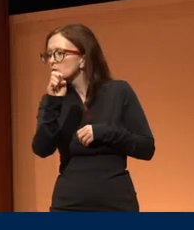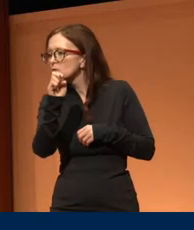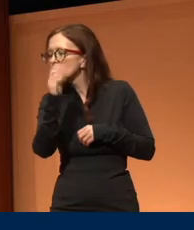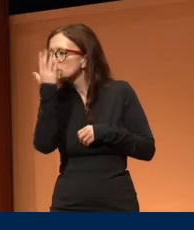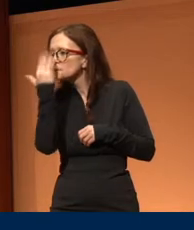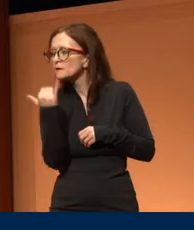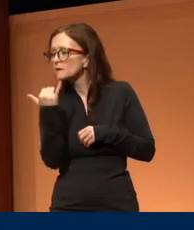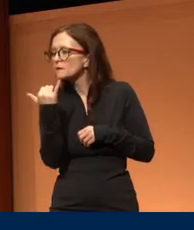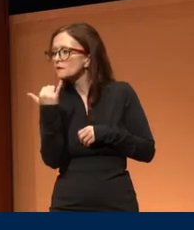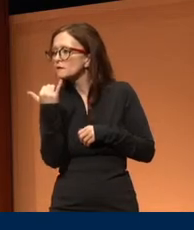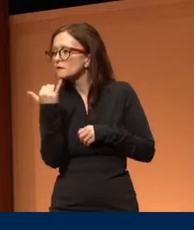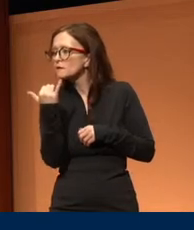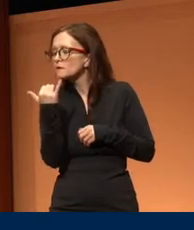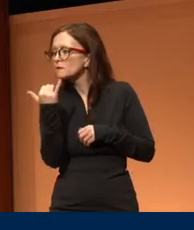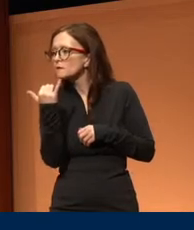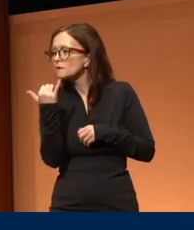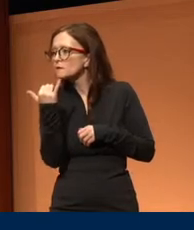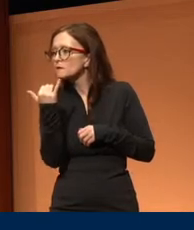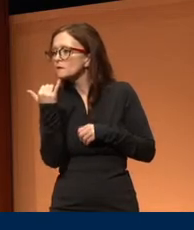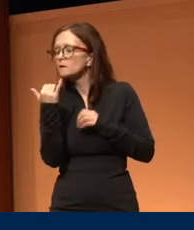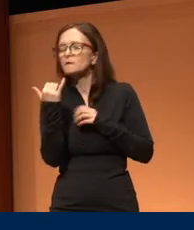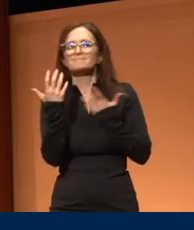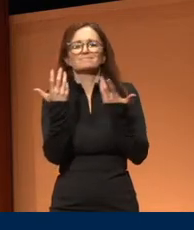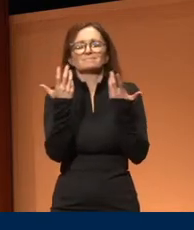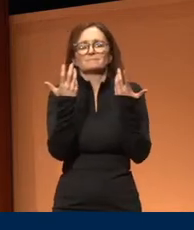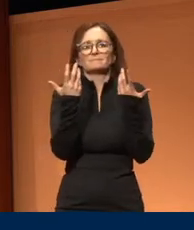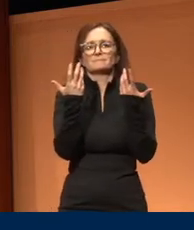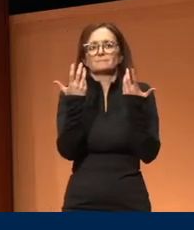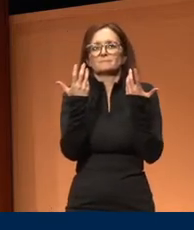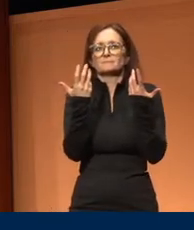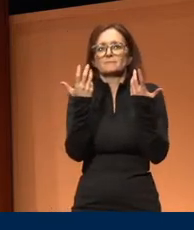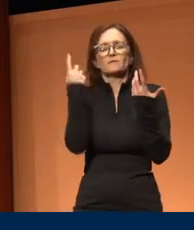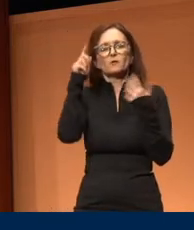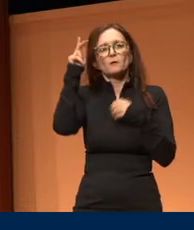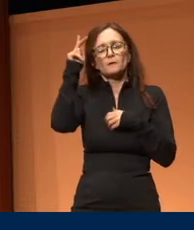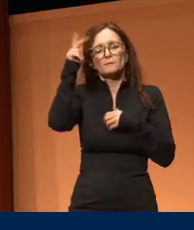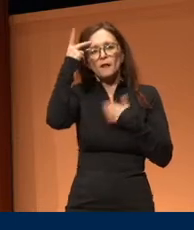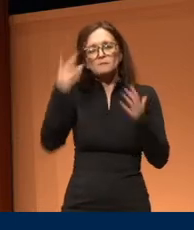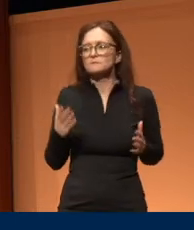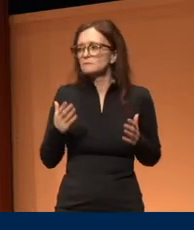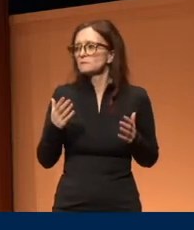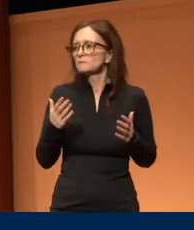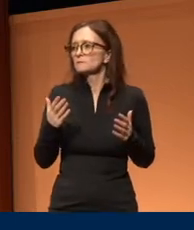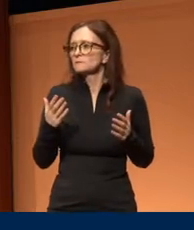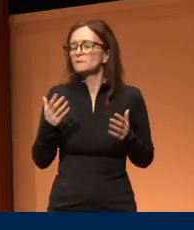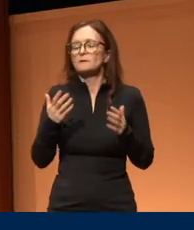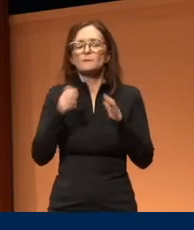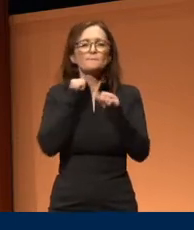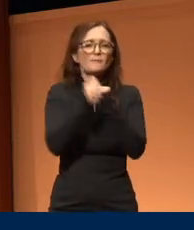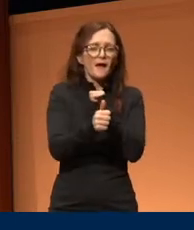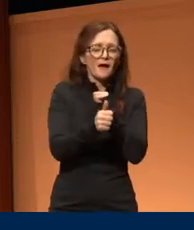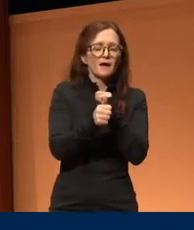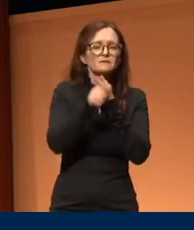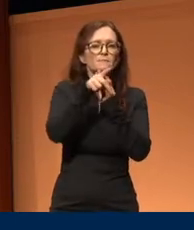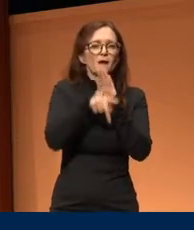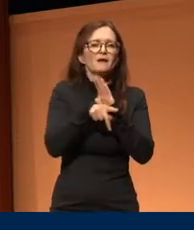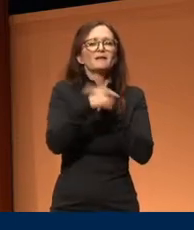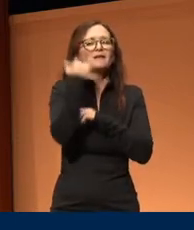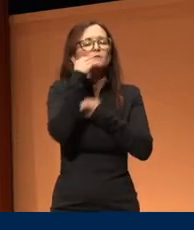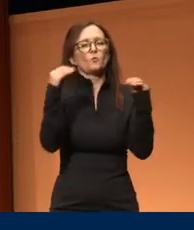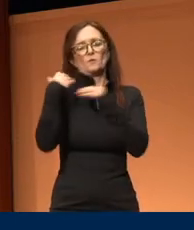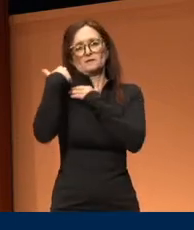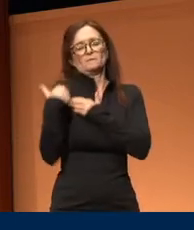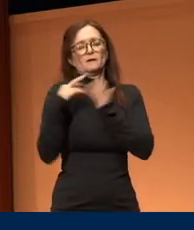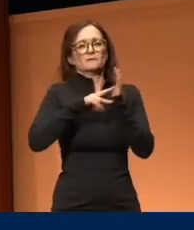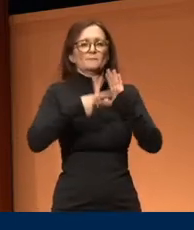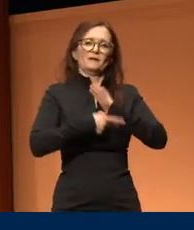it's the stakes are higher for real politicians, right, who are passing policy. And I